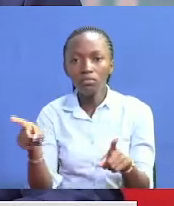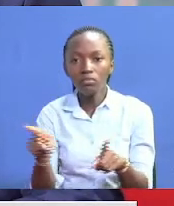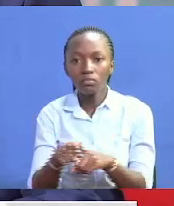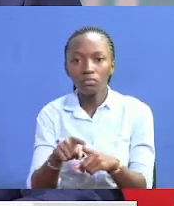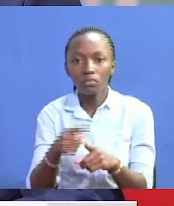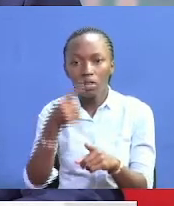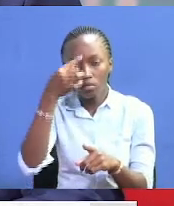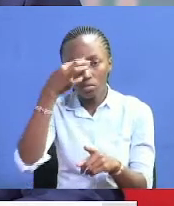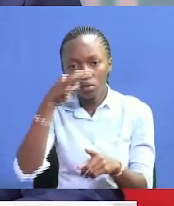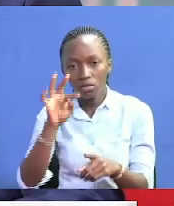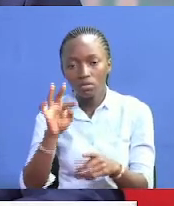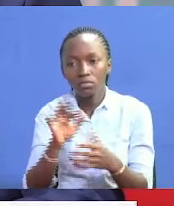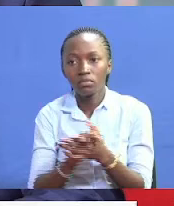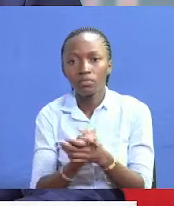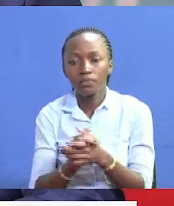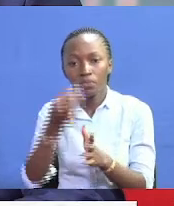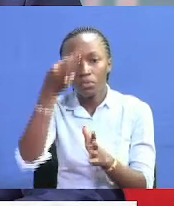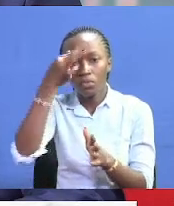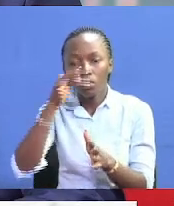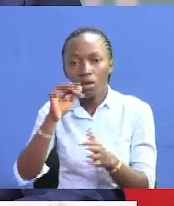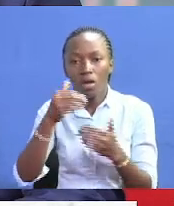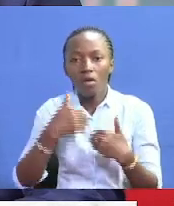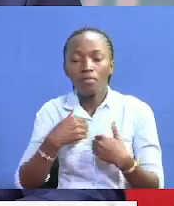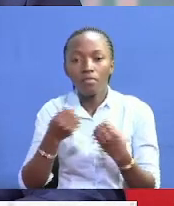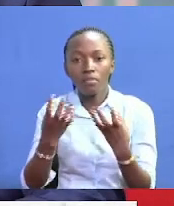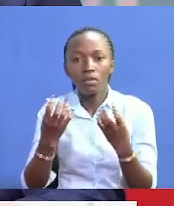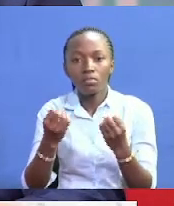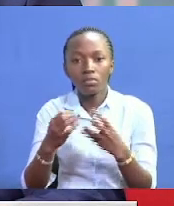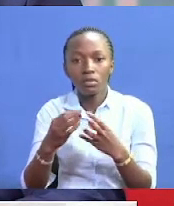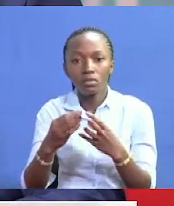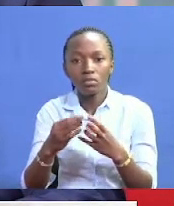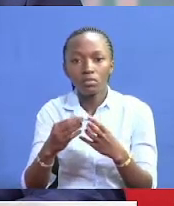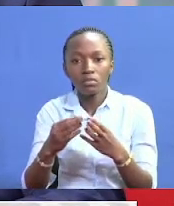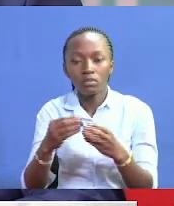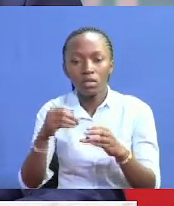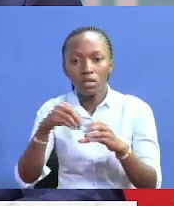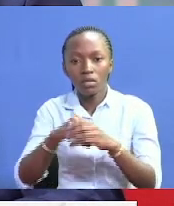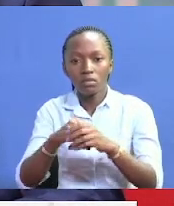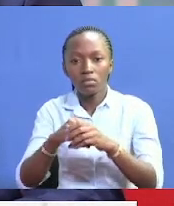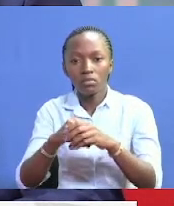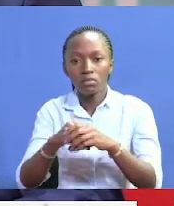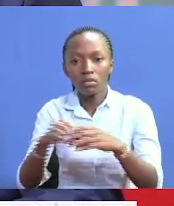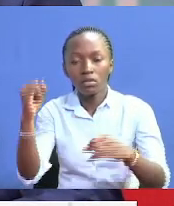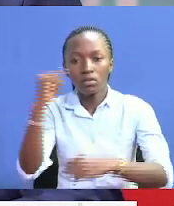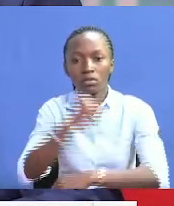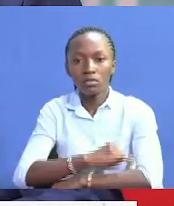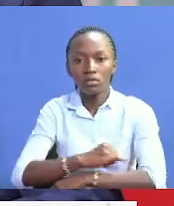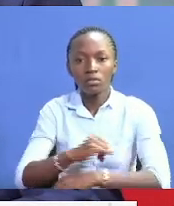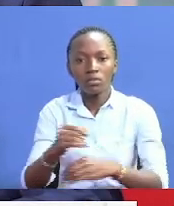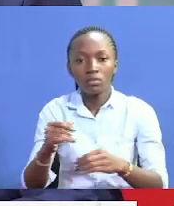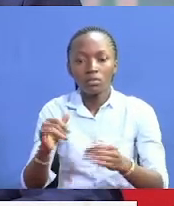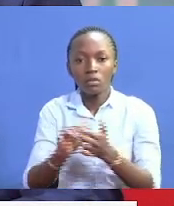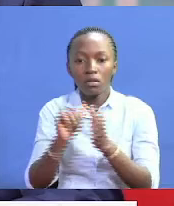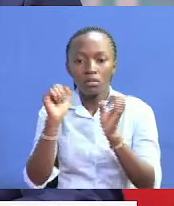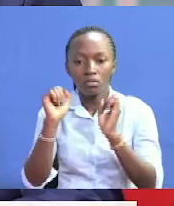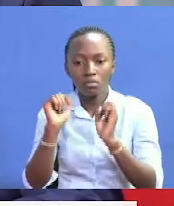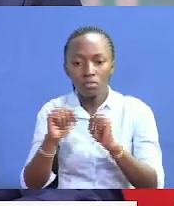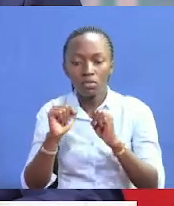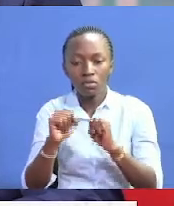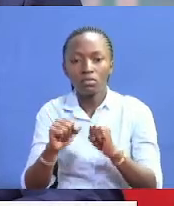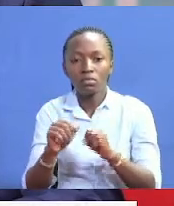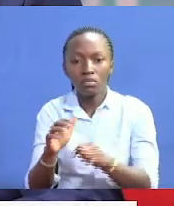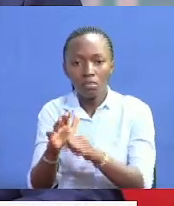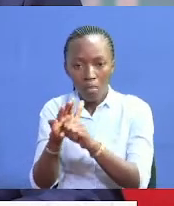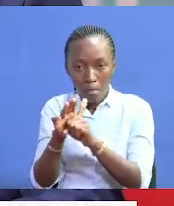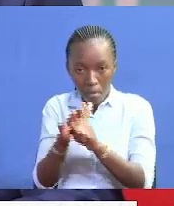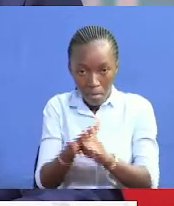I can tell you there are so many policies which are in these institutions that are constraining the students even to express themselves.